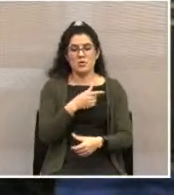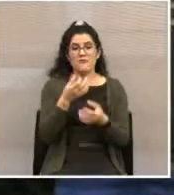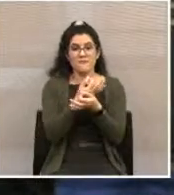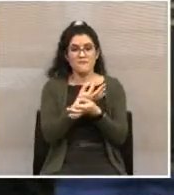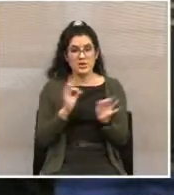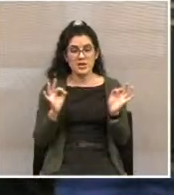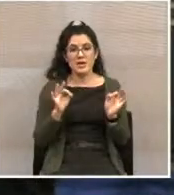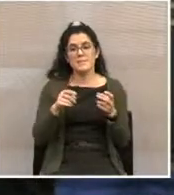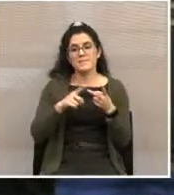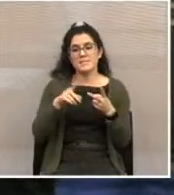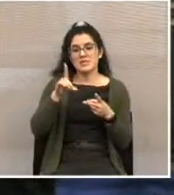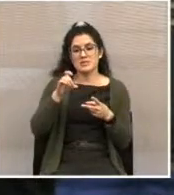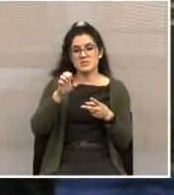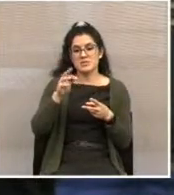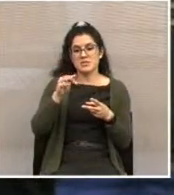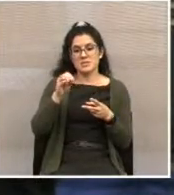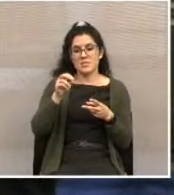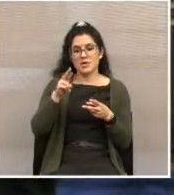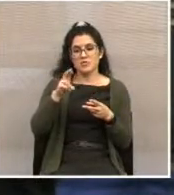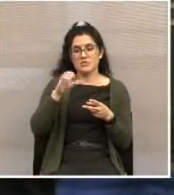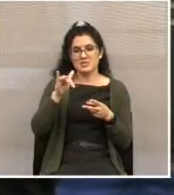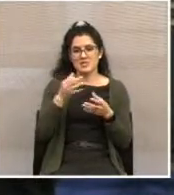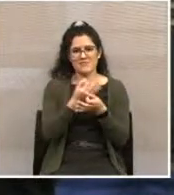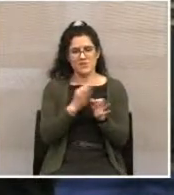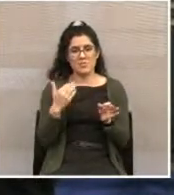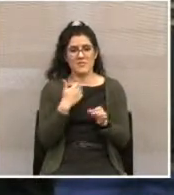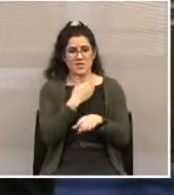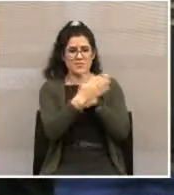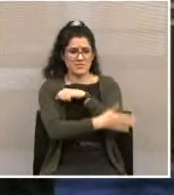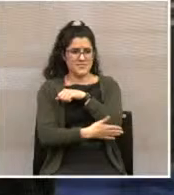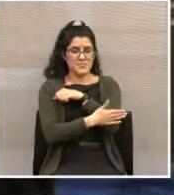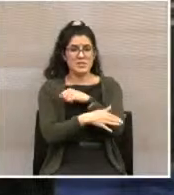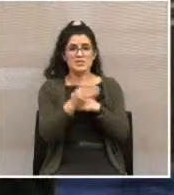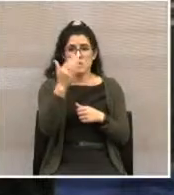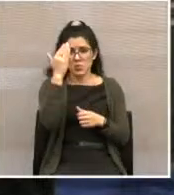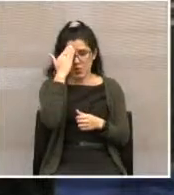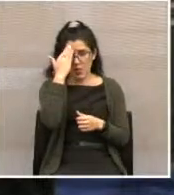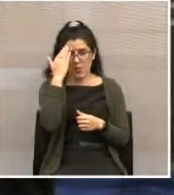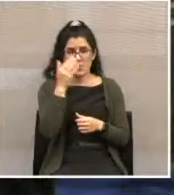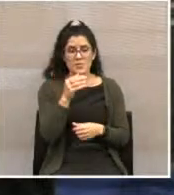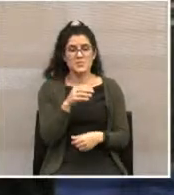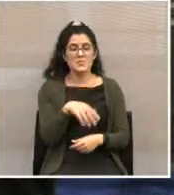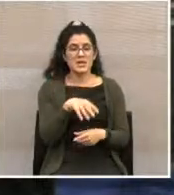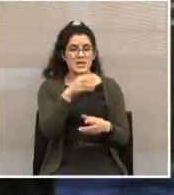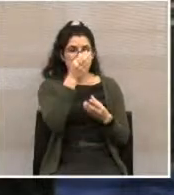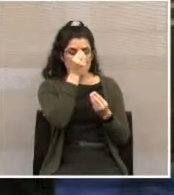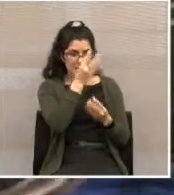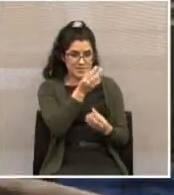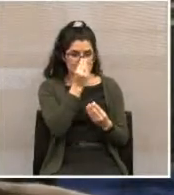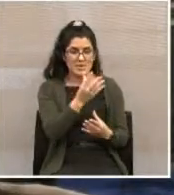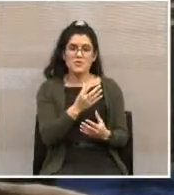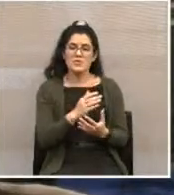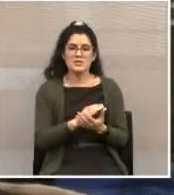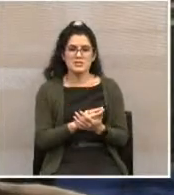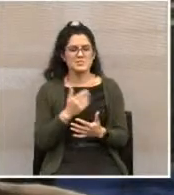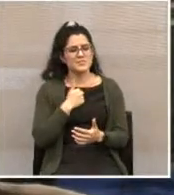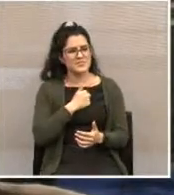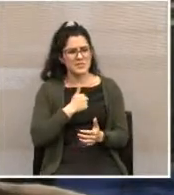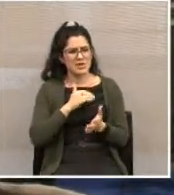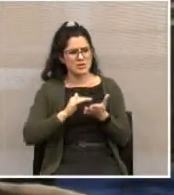the future of our nation. We know that disinformation and misinformation is nothing, excuse